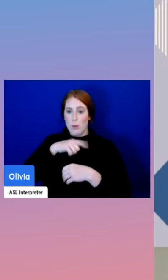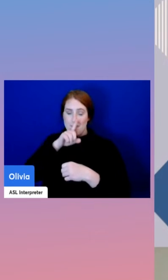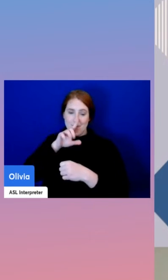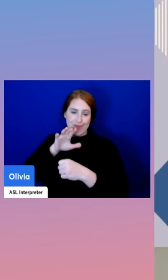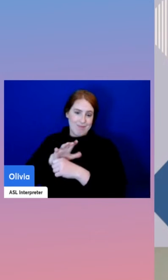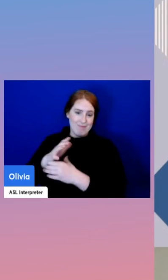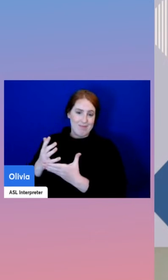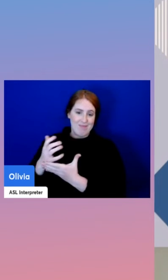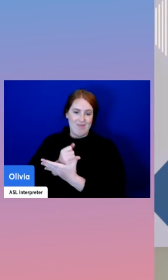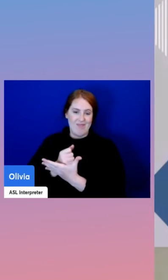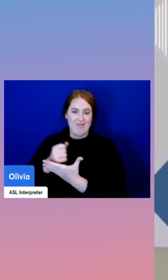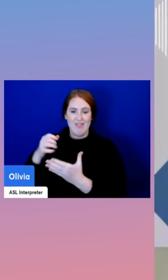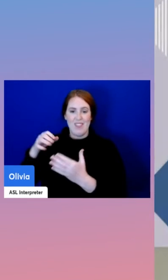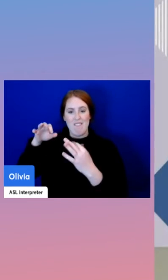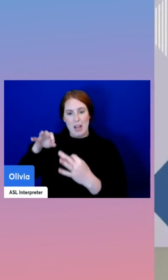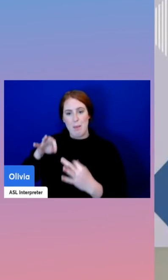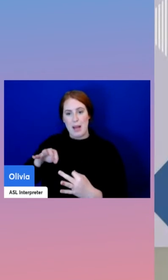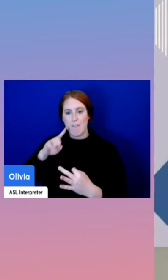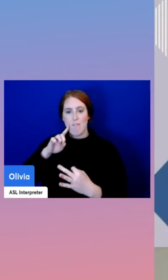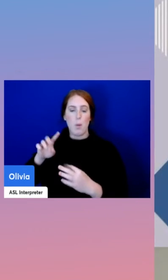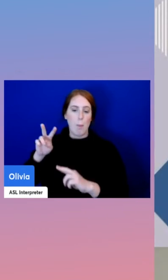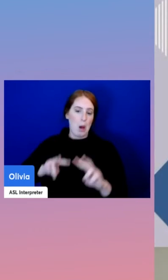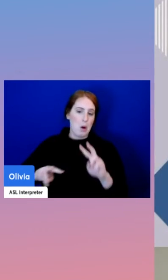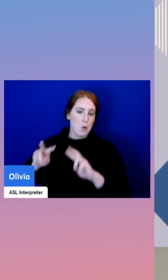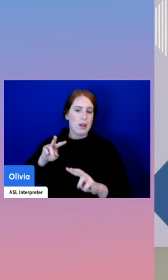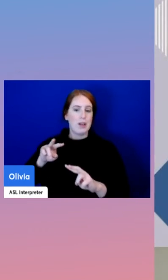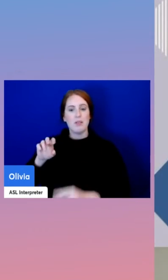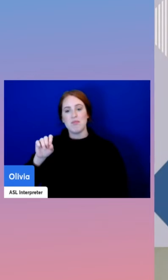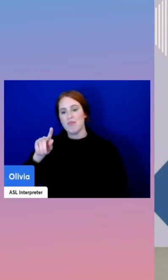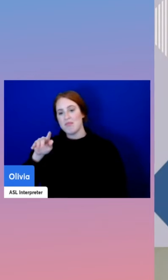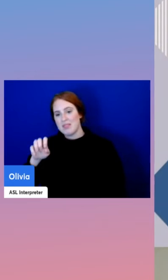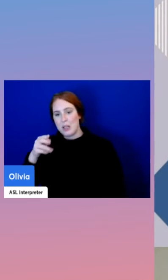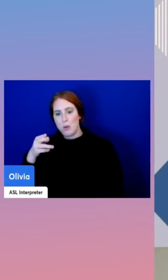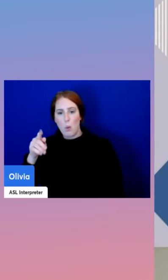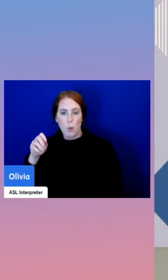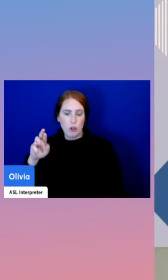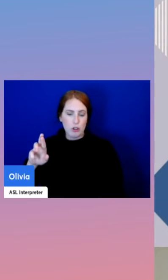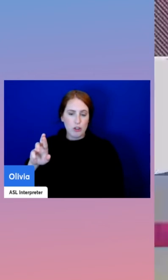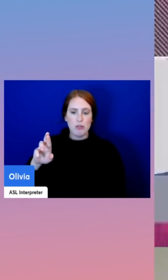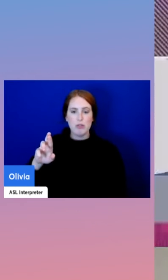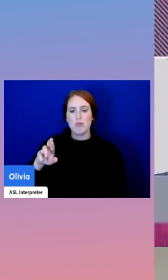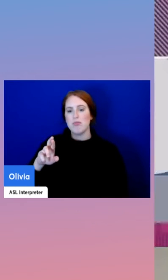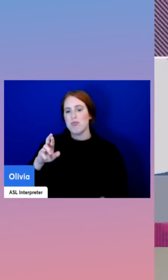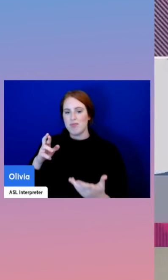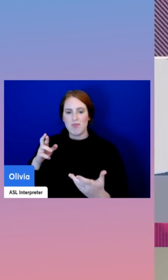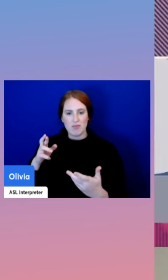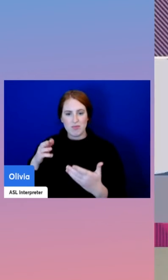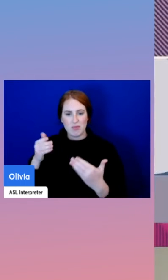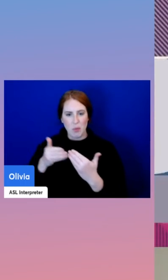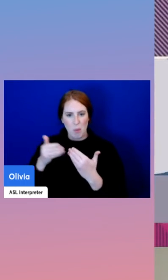from monitoring and stakeholders and iterate where necessary too.